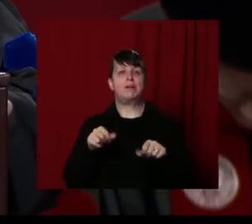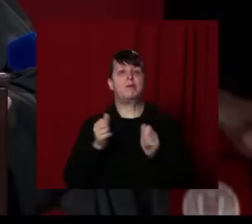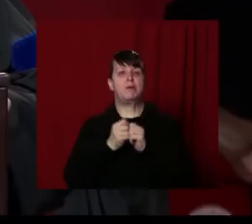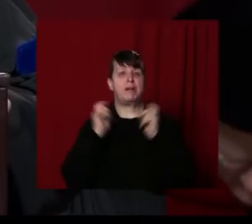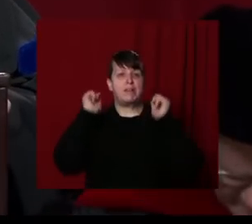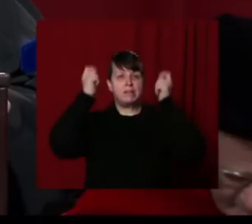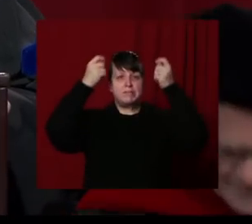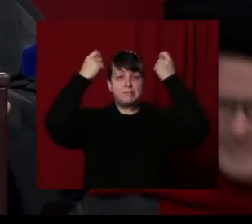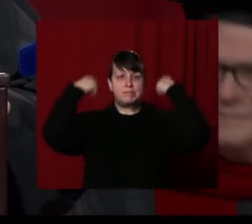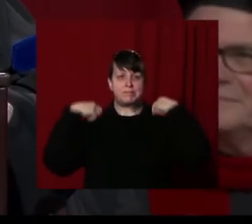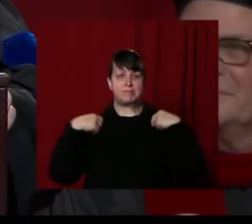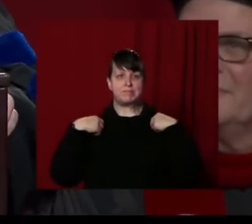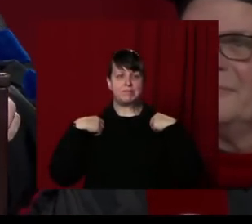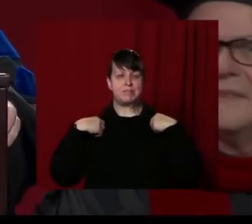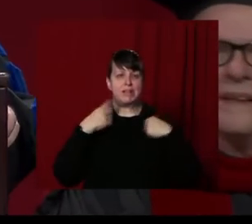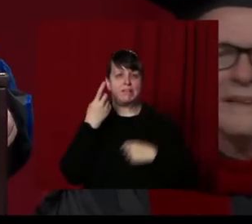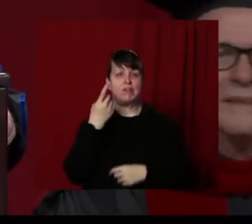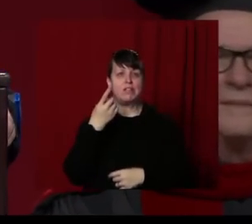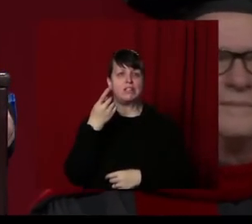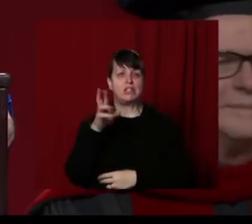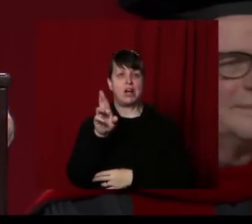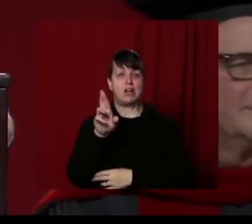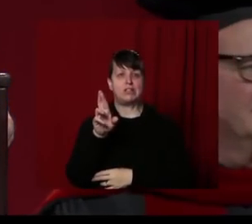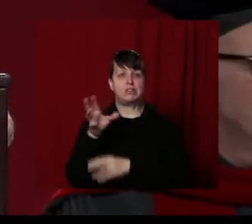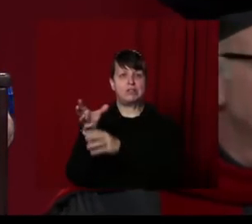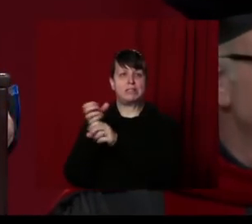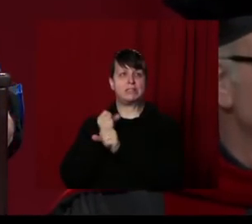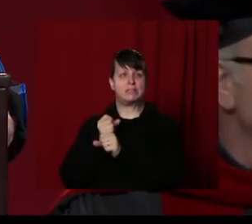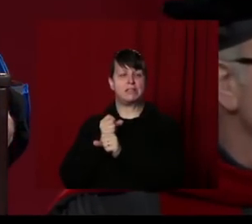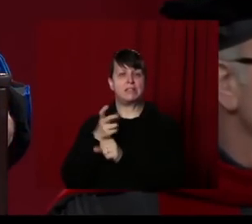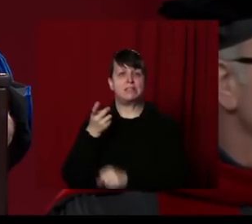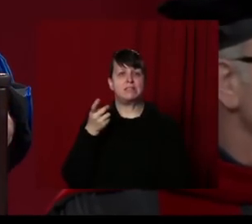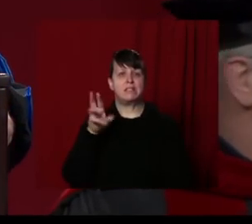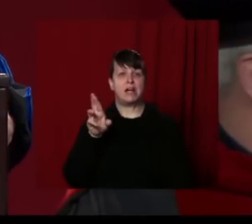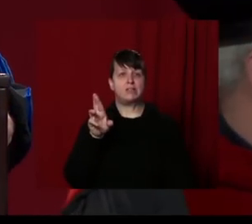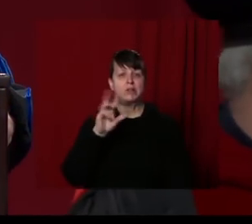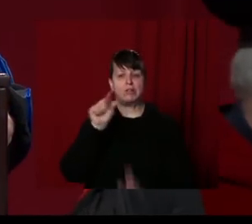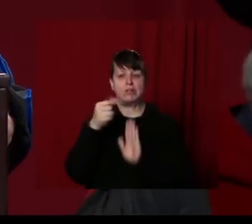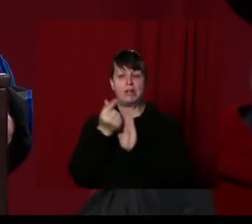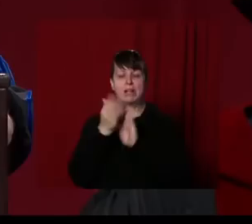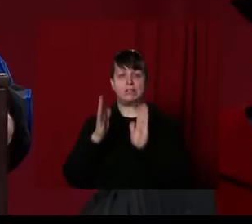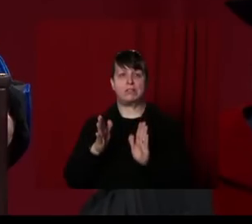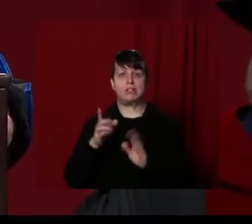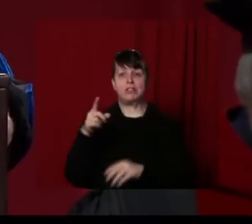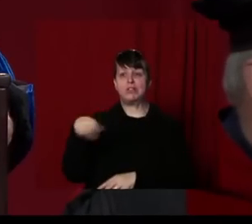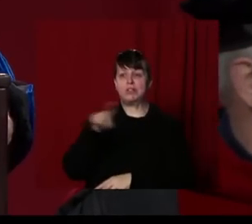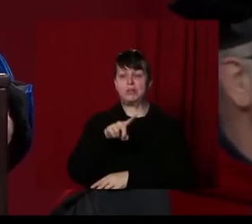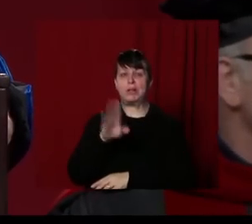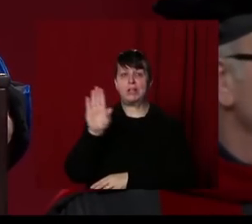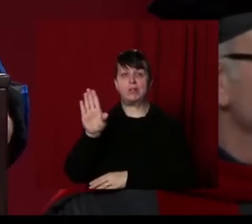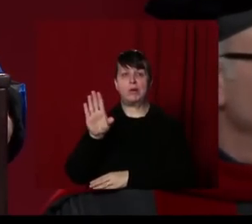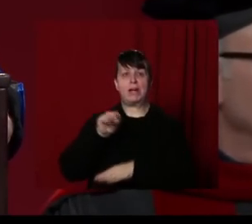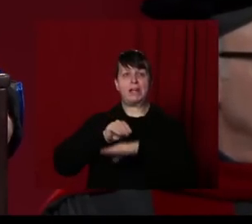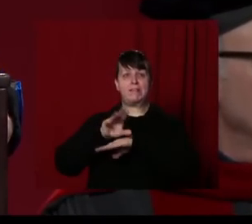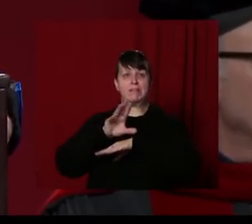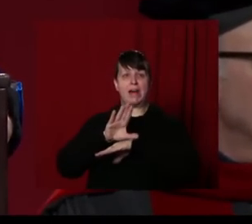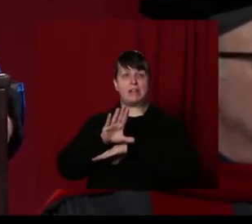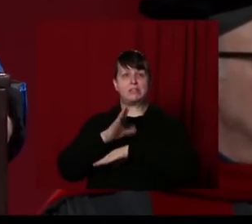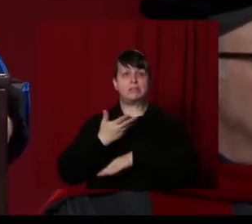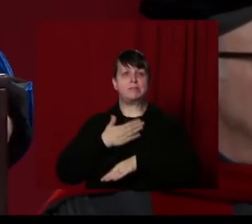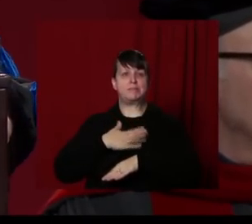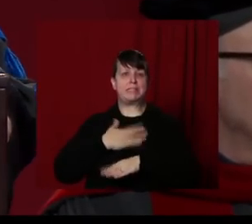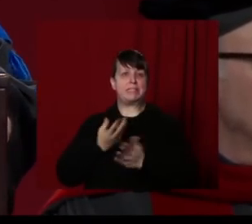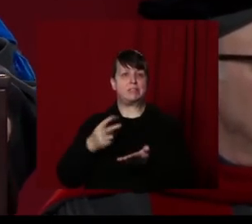degree recipients. Doctoral graduates, will you and your major advisors please rise?